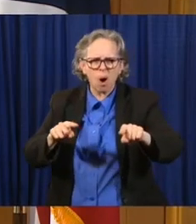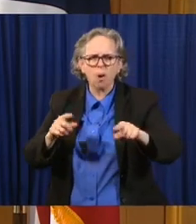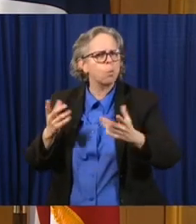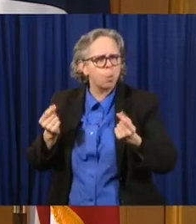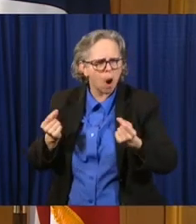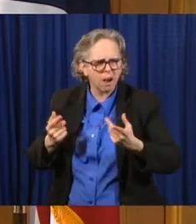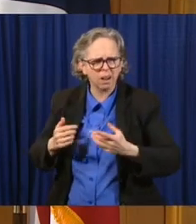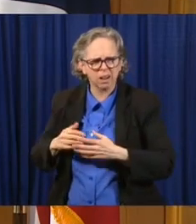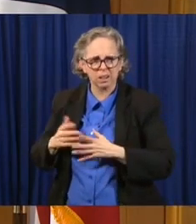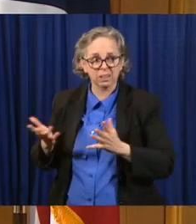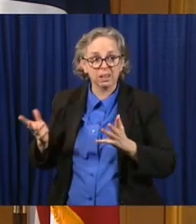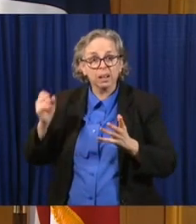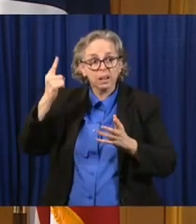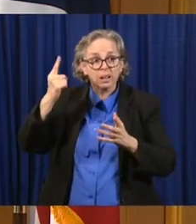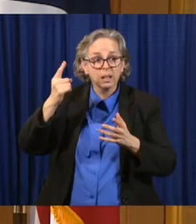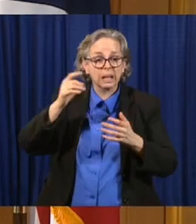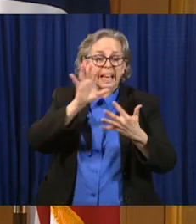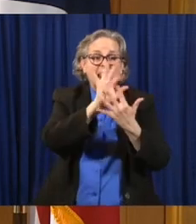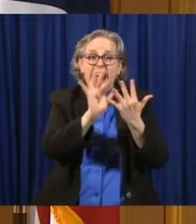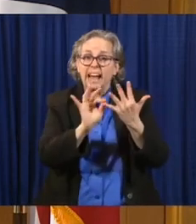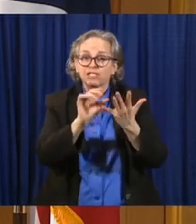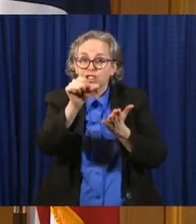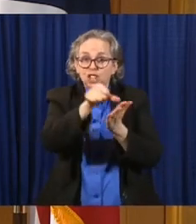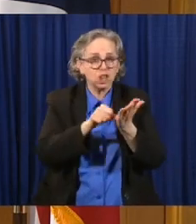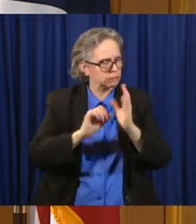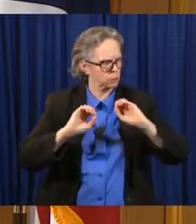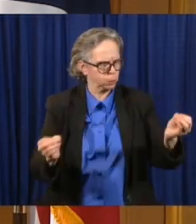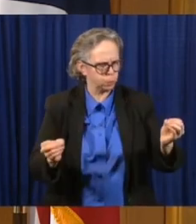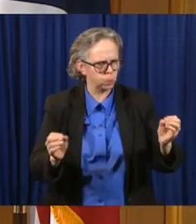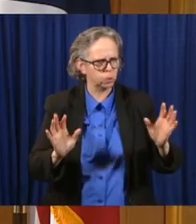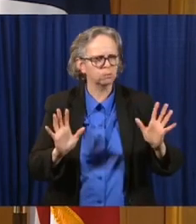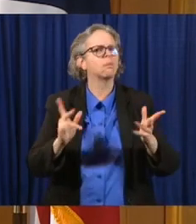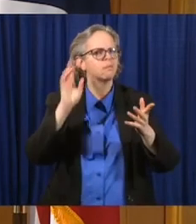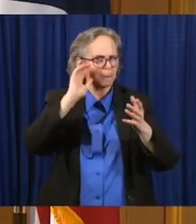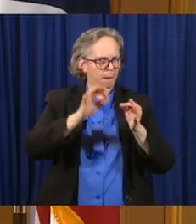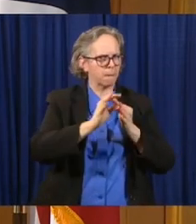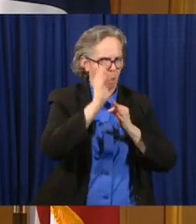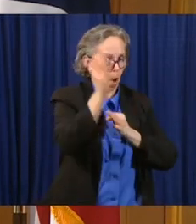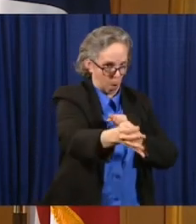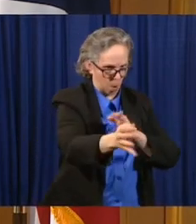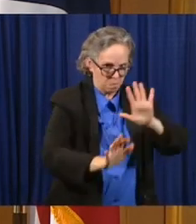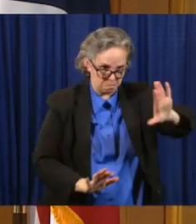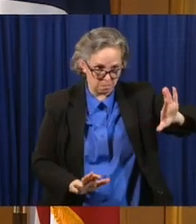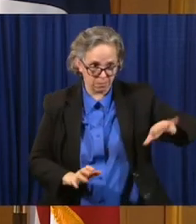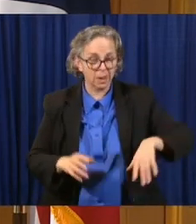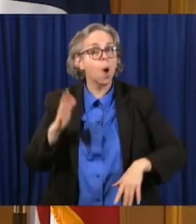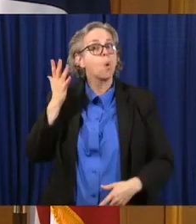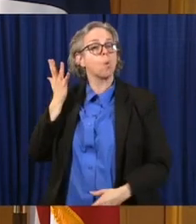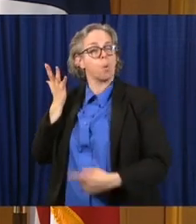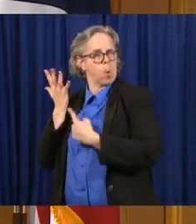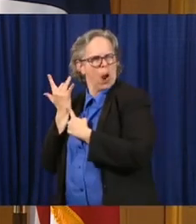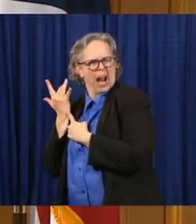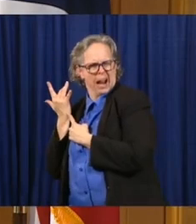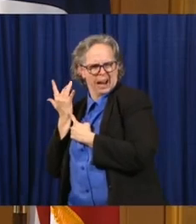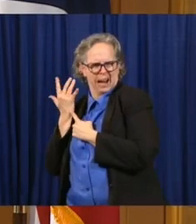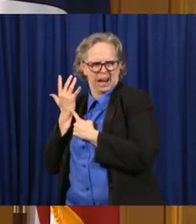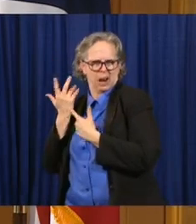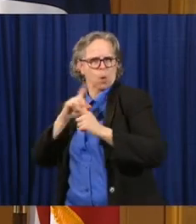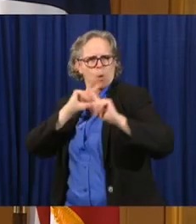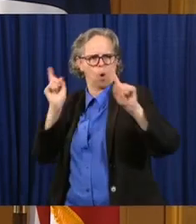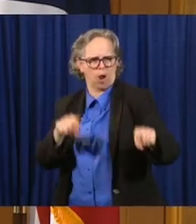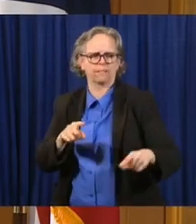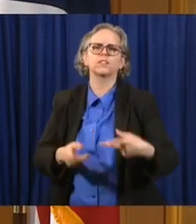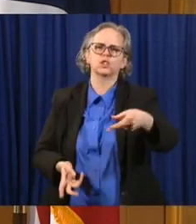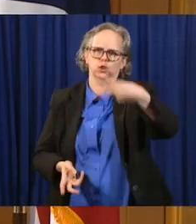take place. The reason that was ordered was twofold. One,